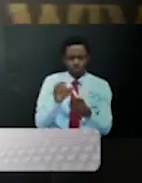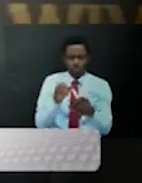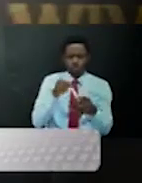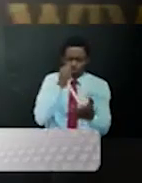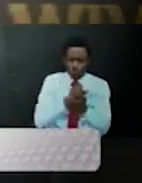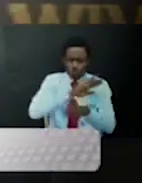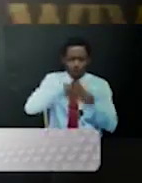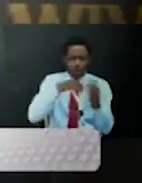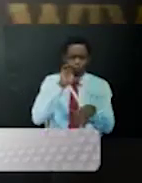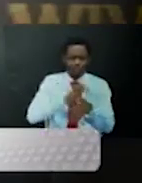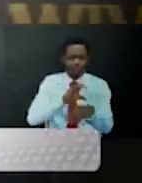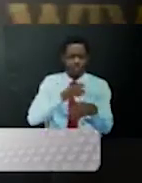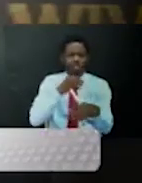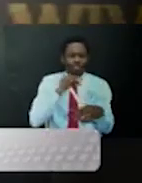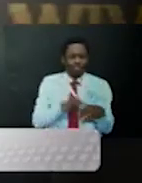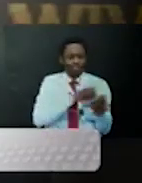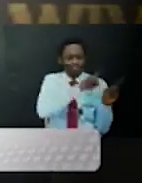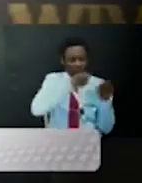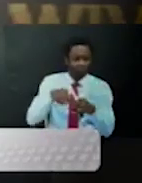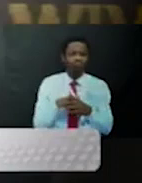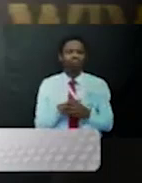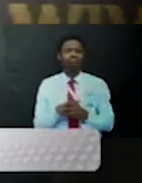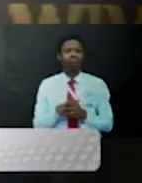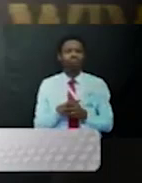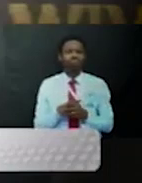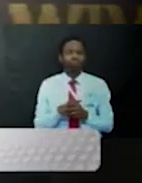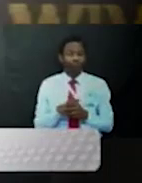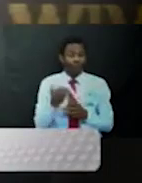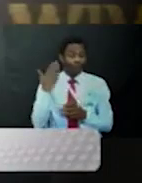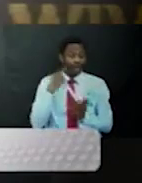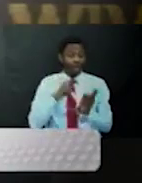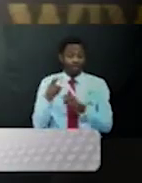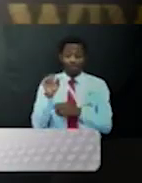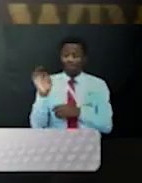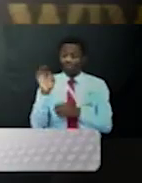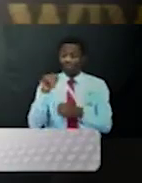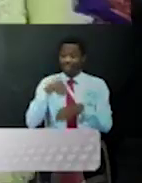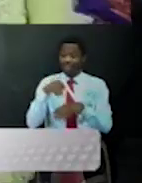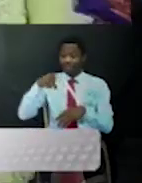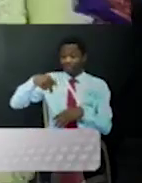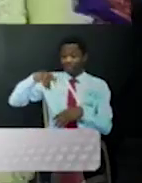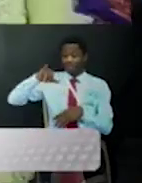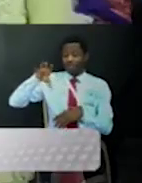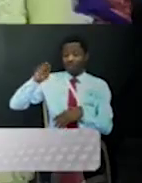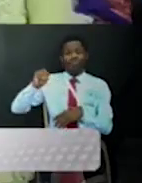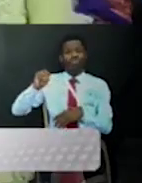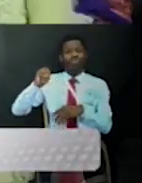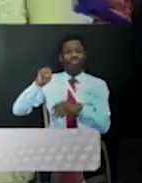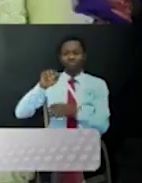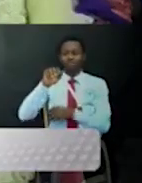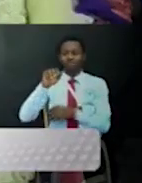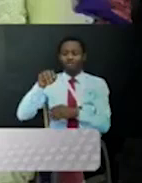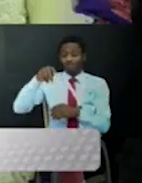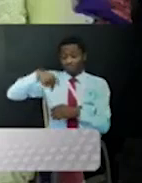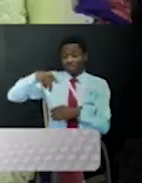PRWC Atomic, and this elder of mine called me, who is also a friend, that I